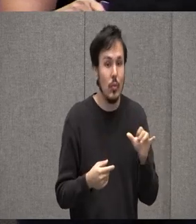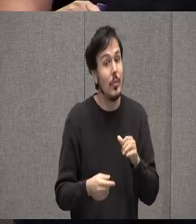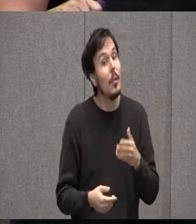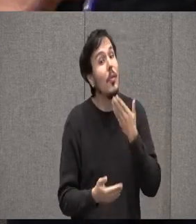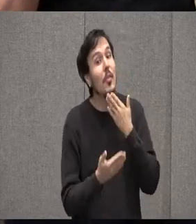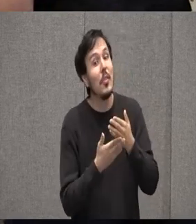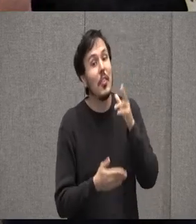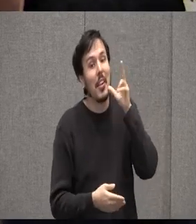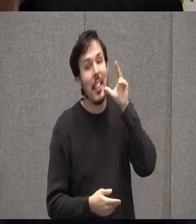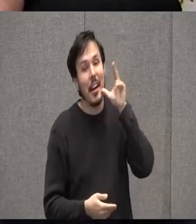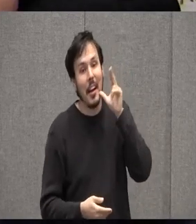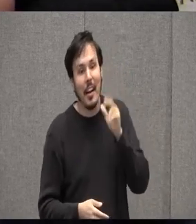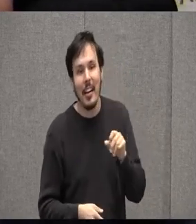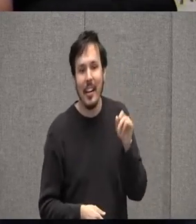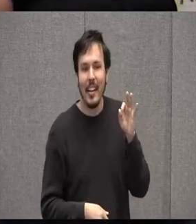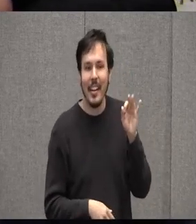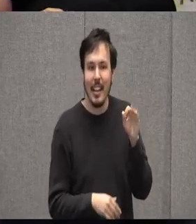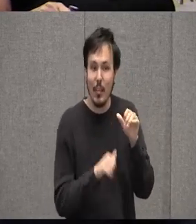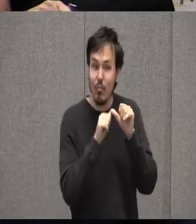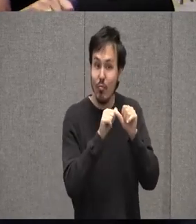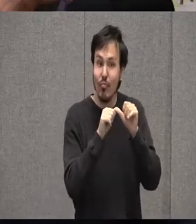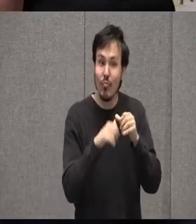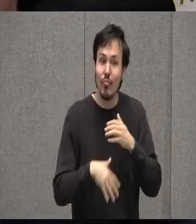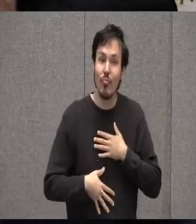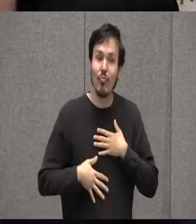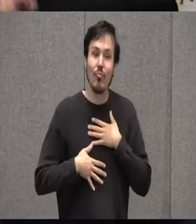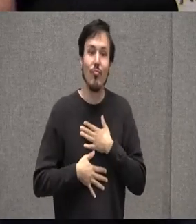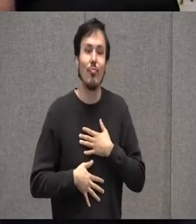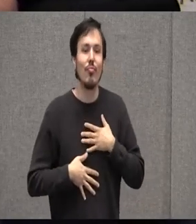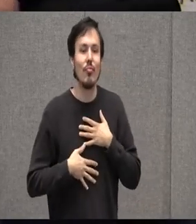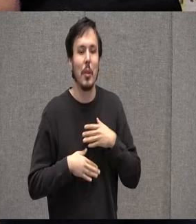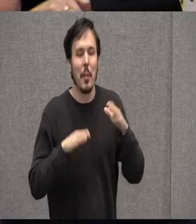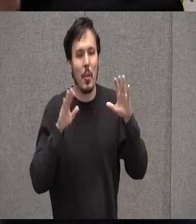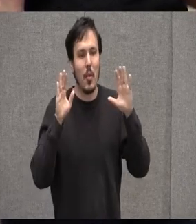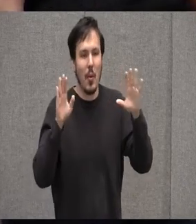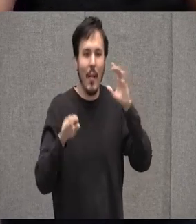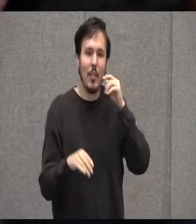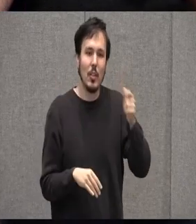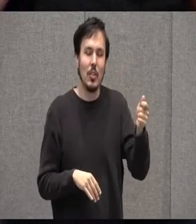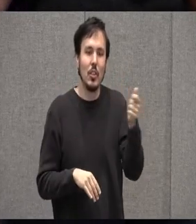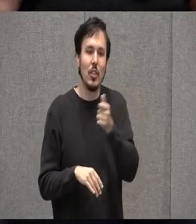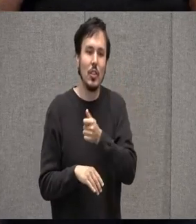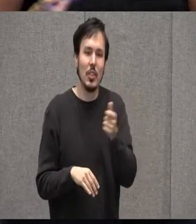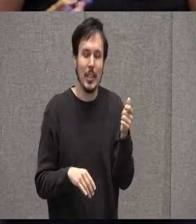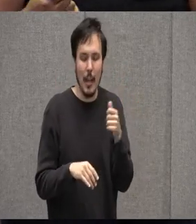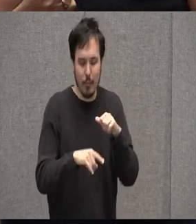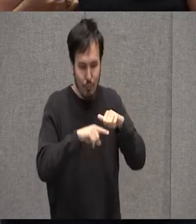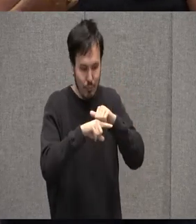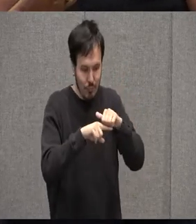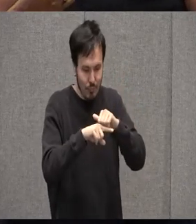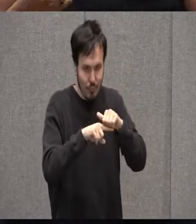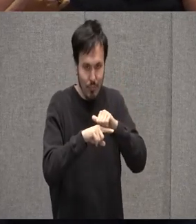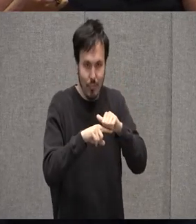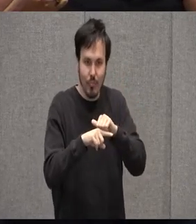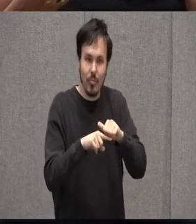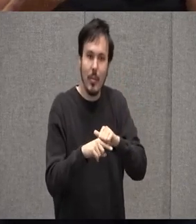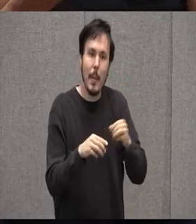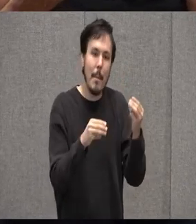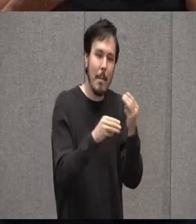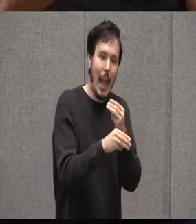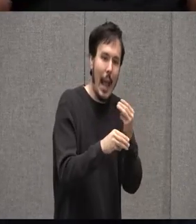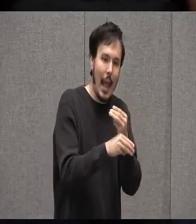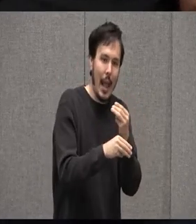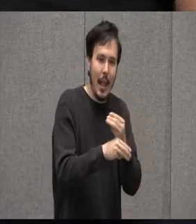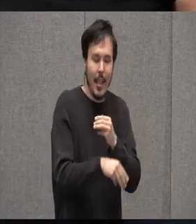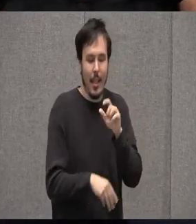luck. And if you continue to like these would be a great thing to keep honing that math and that logic in there for